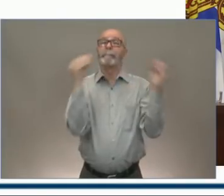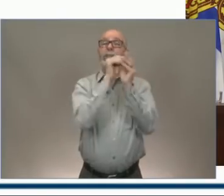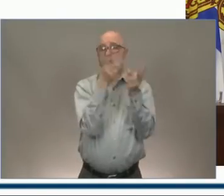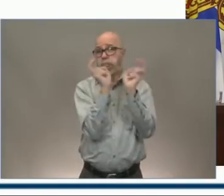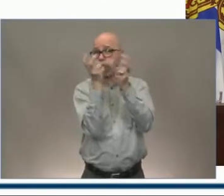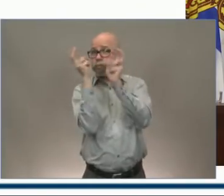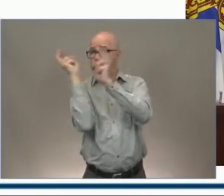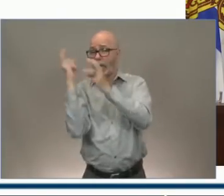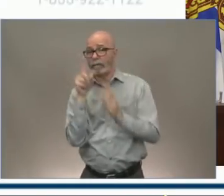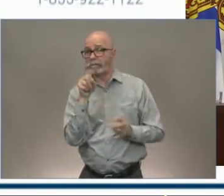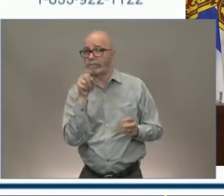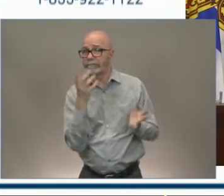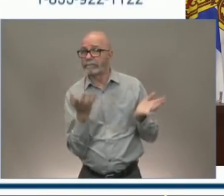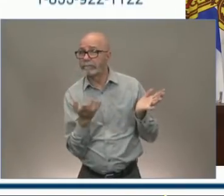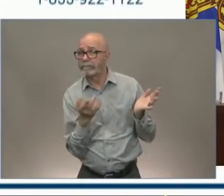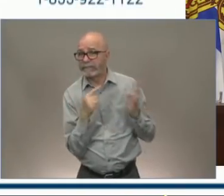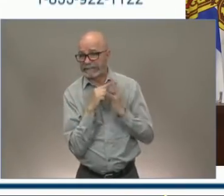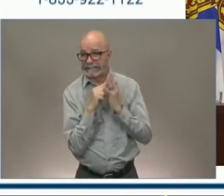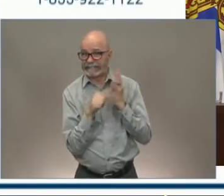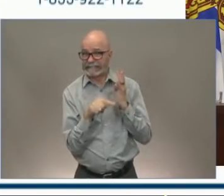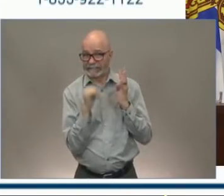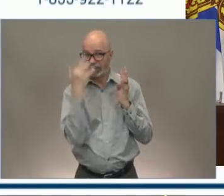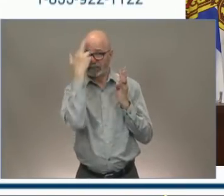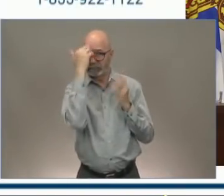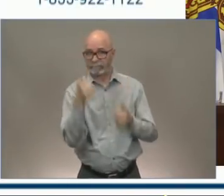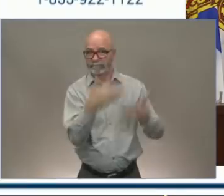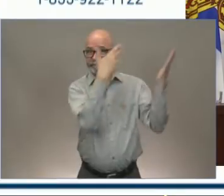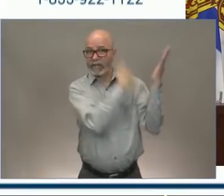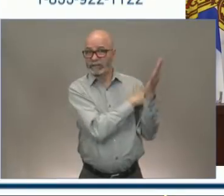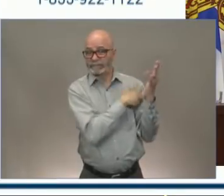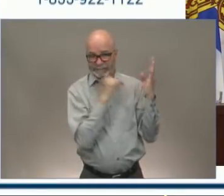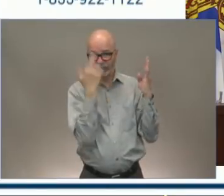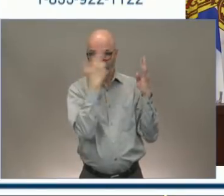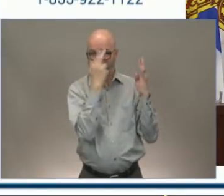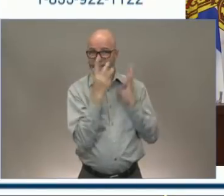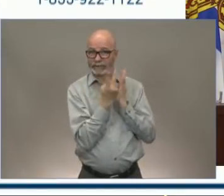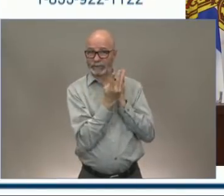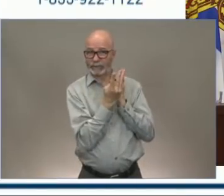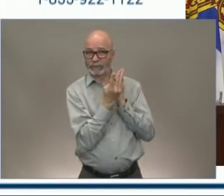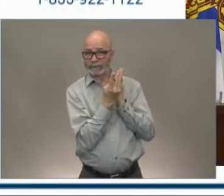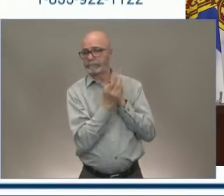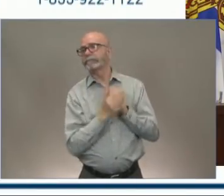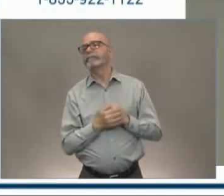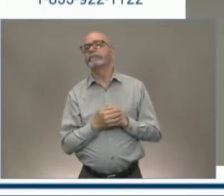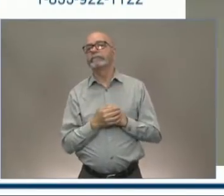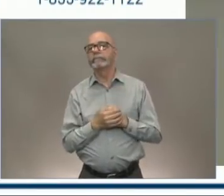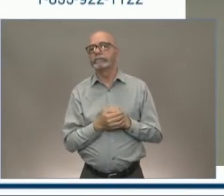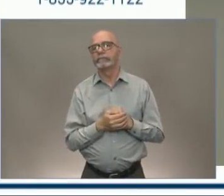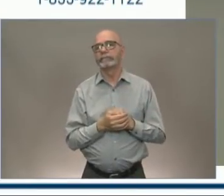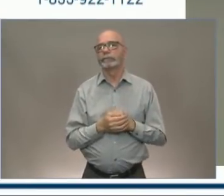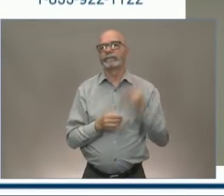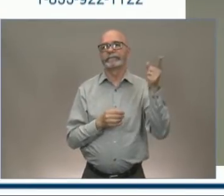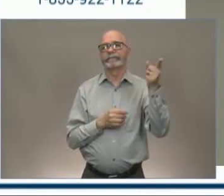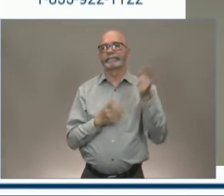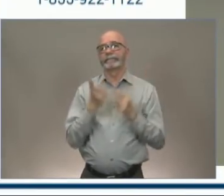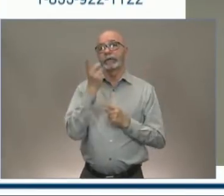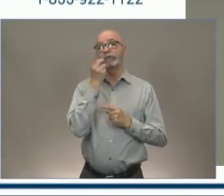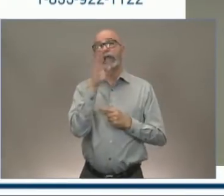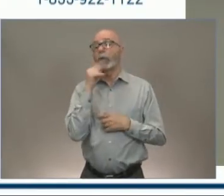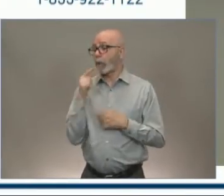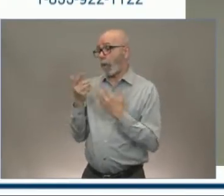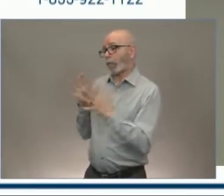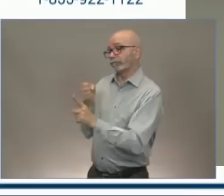due to those recent hospitalizations that we've seen, are those people? None of our confirmed cases are variant cases.